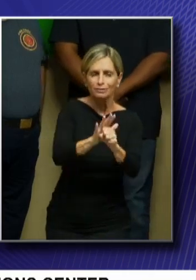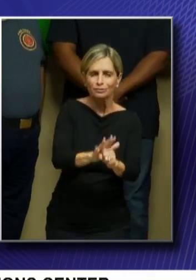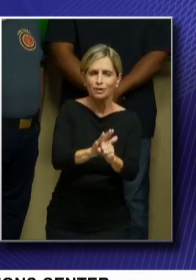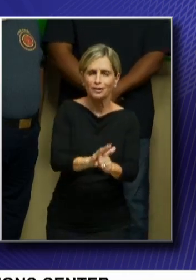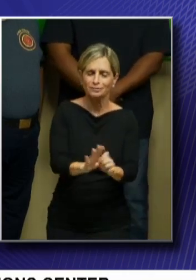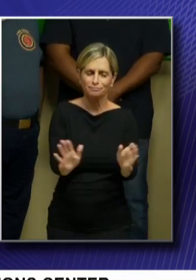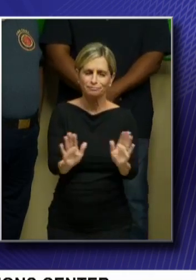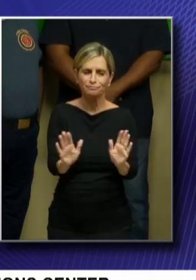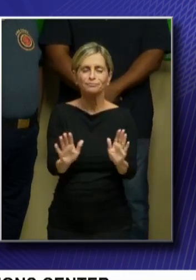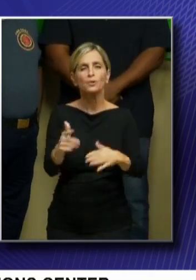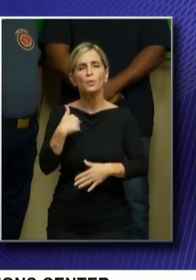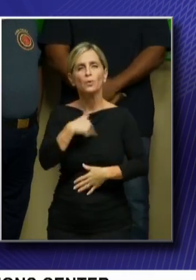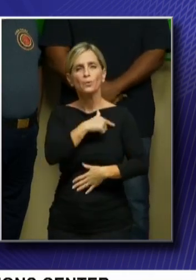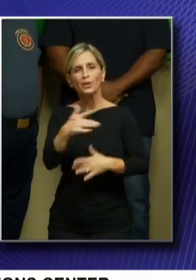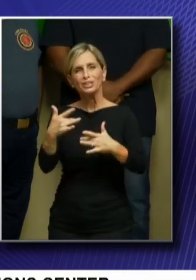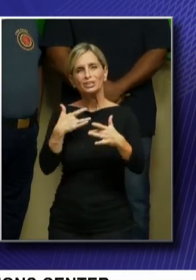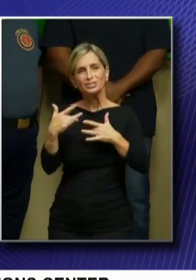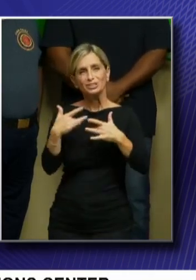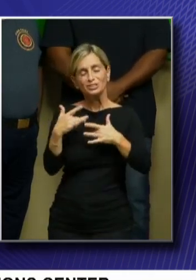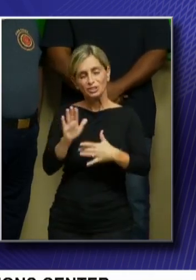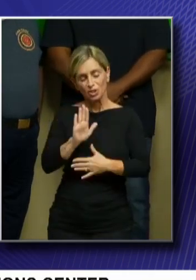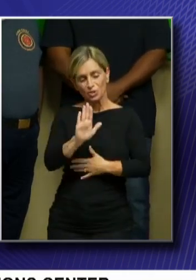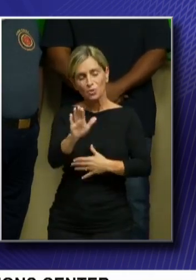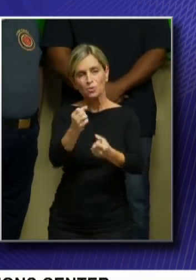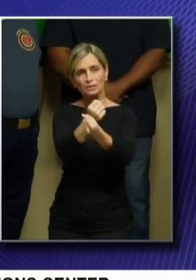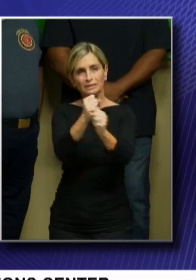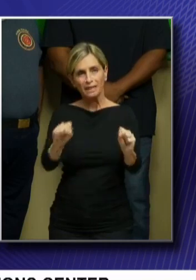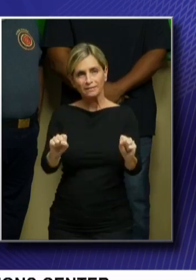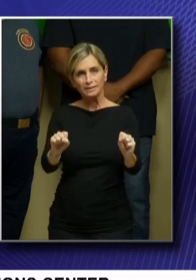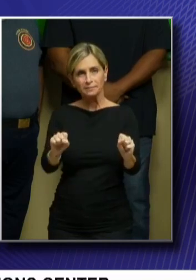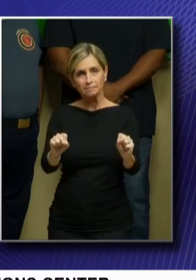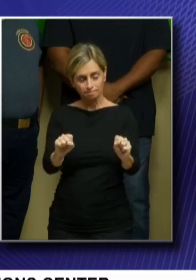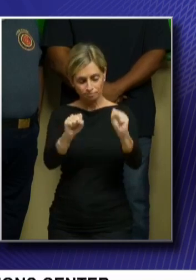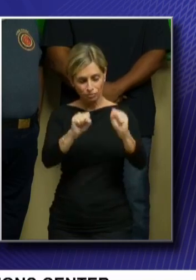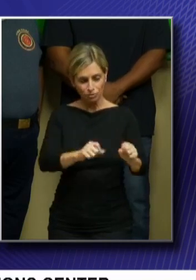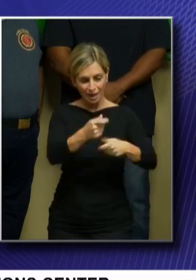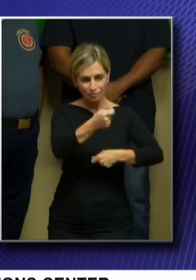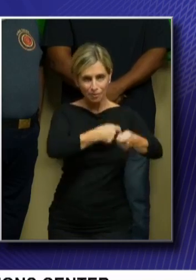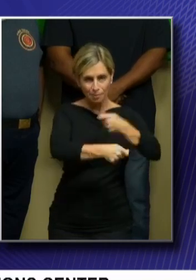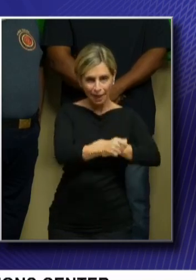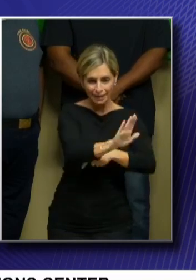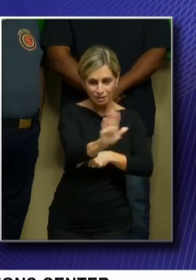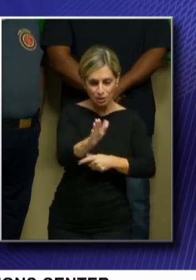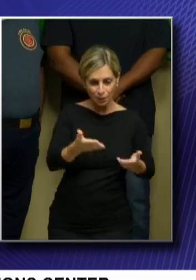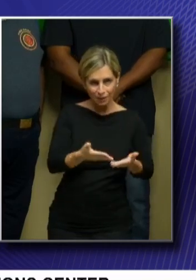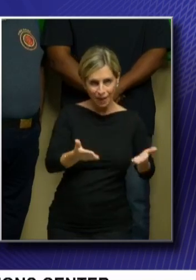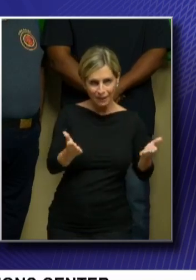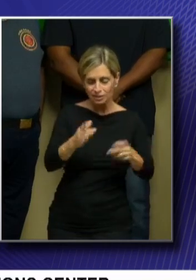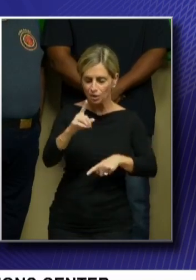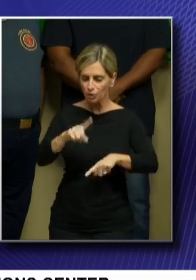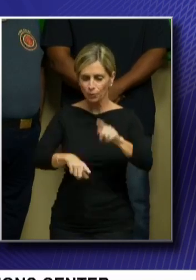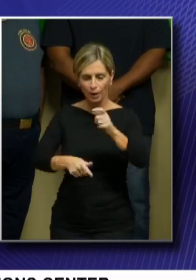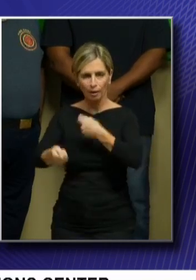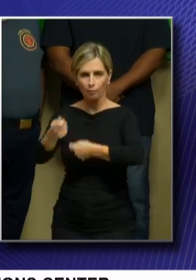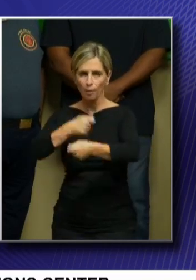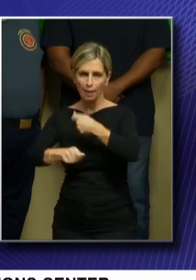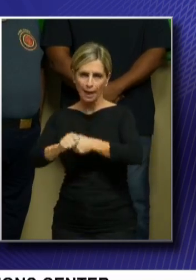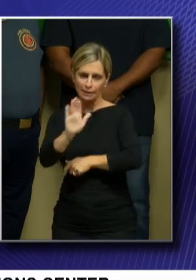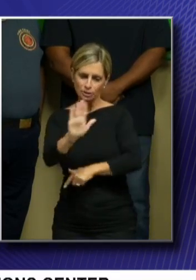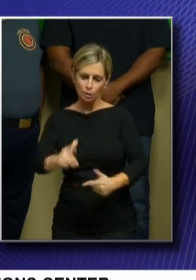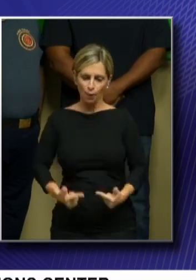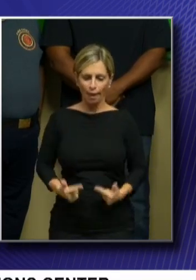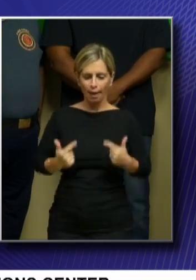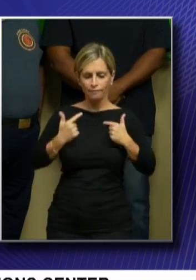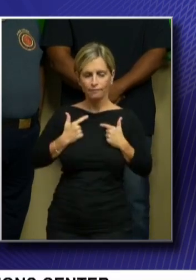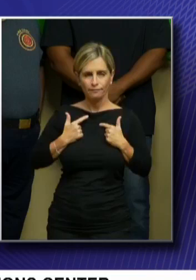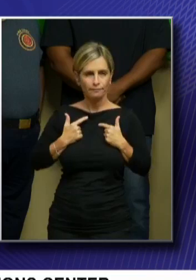because we are concerned for your safety. You can replace your things, but you cannot replace your life or your loved ones. So please, please take this